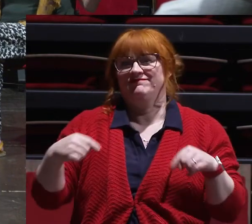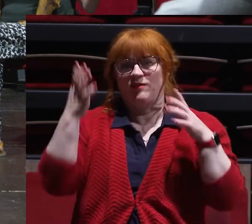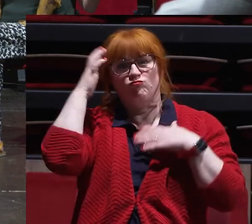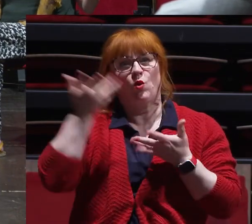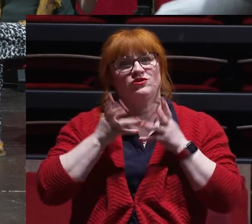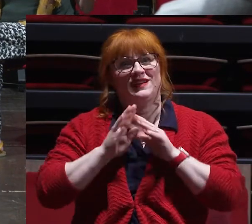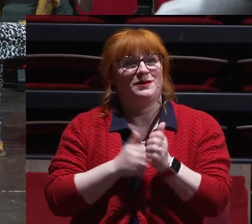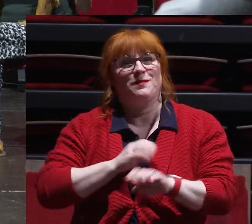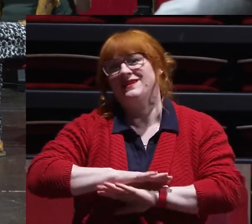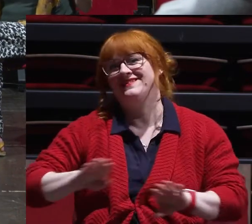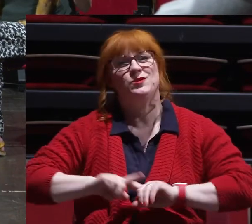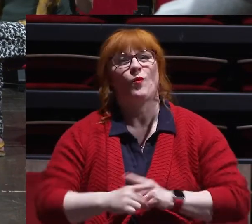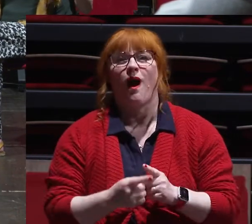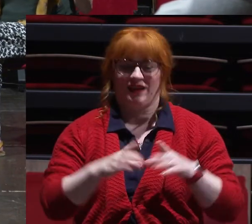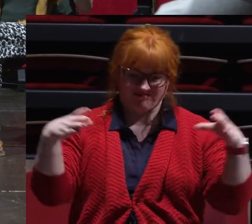at the RSC.